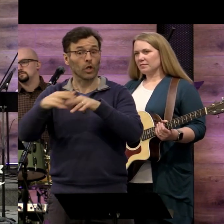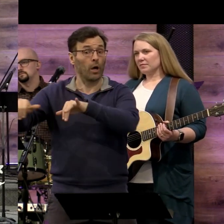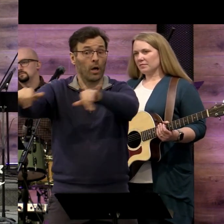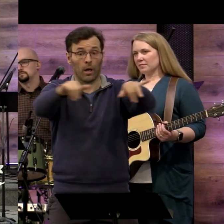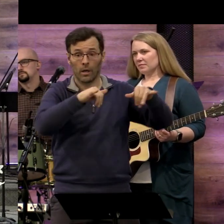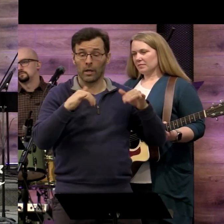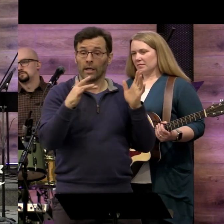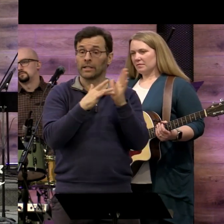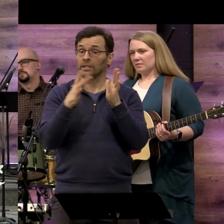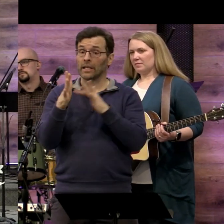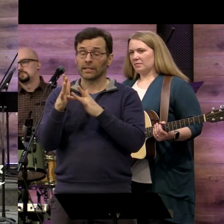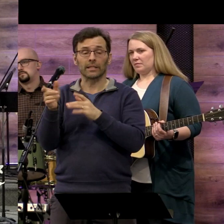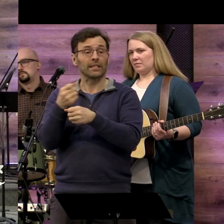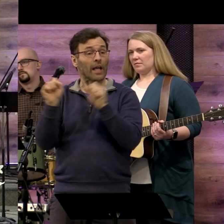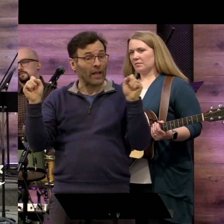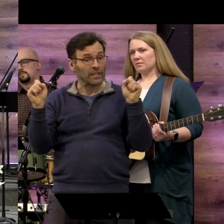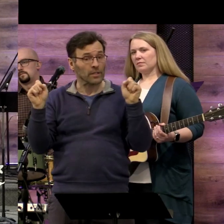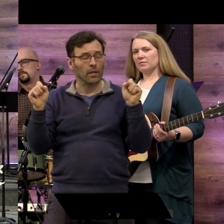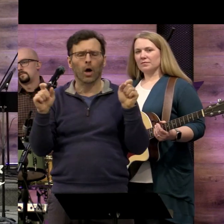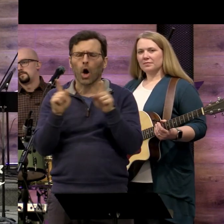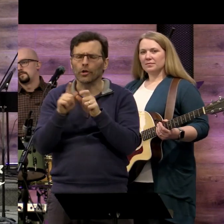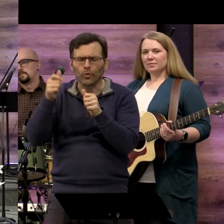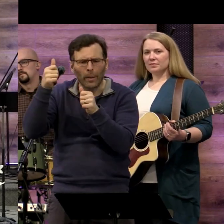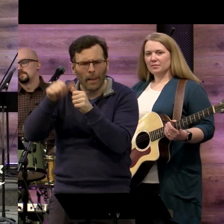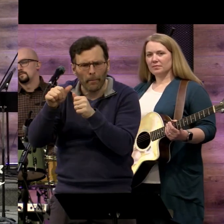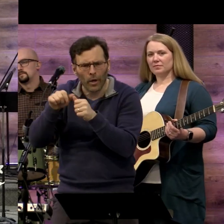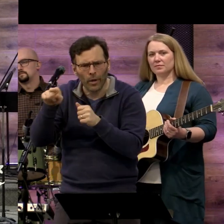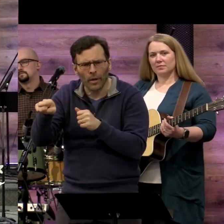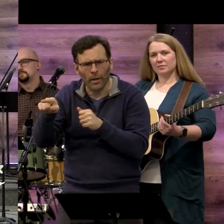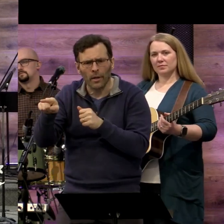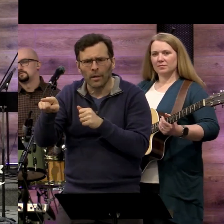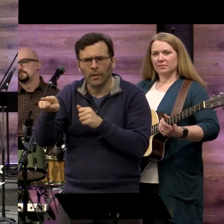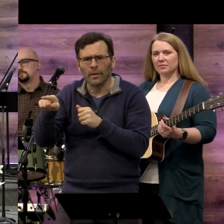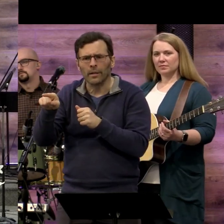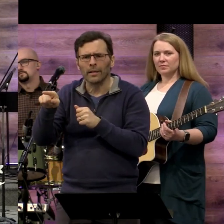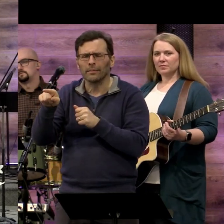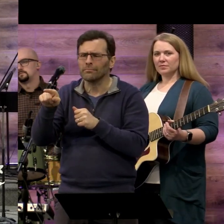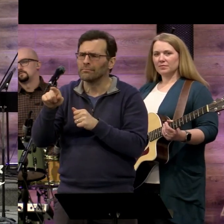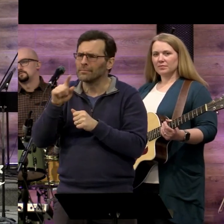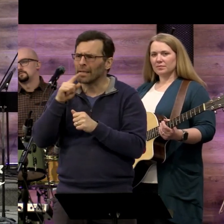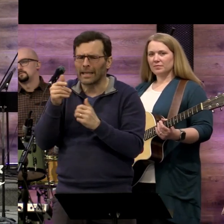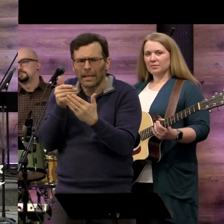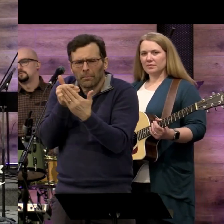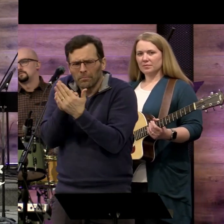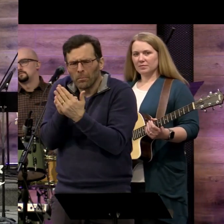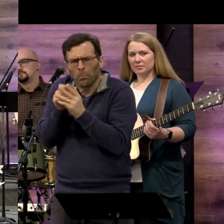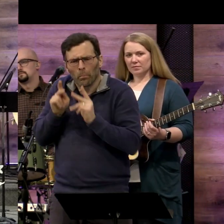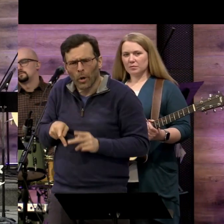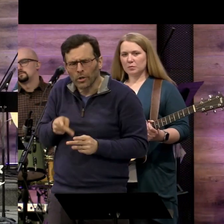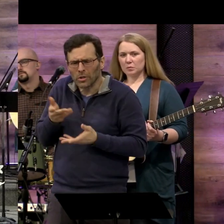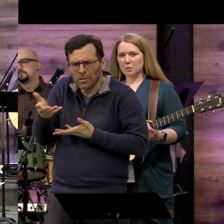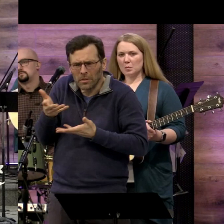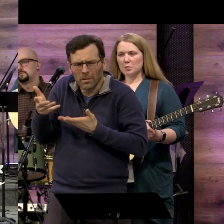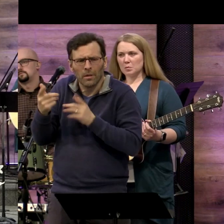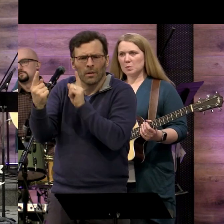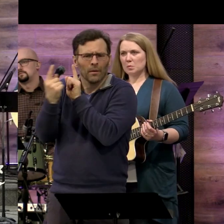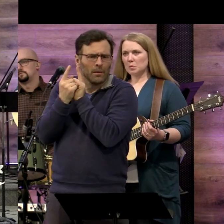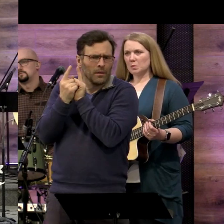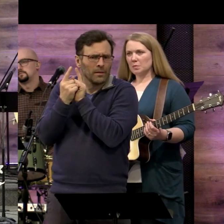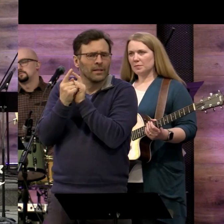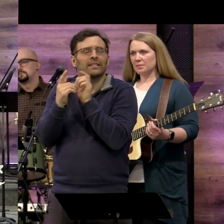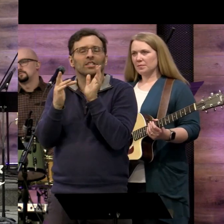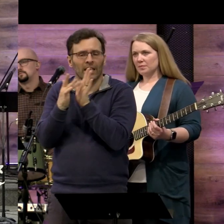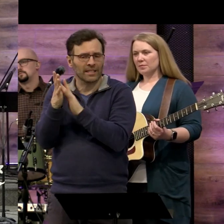Jesus' salvation, but also remembering in an incredibly intimate and personal sense